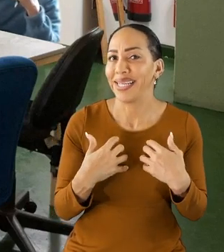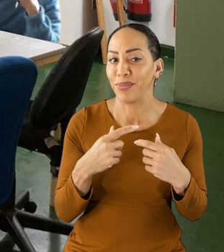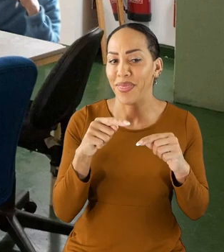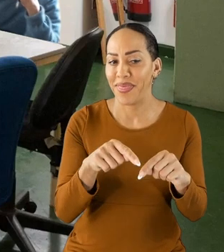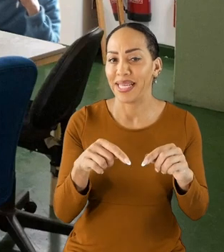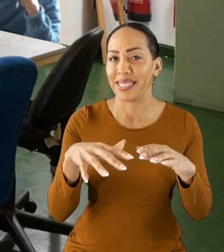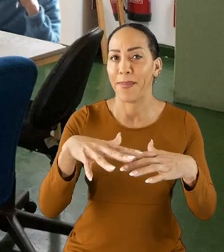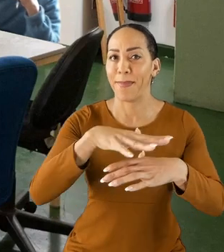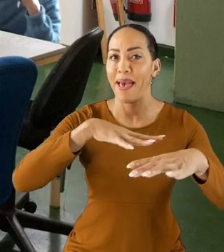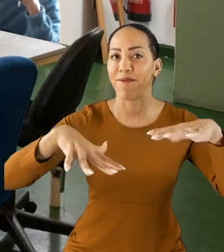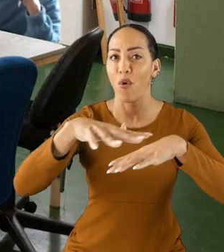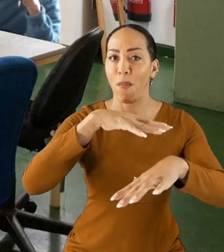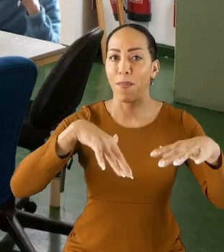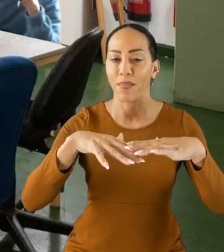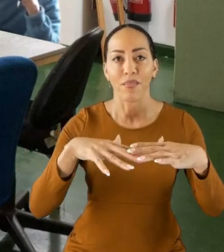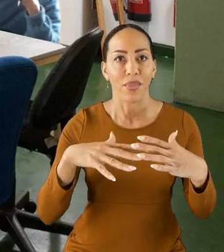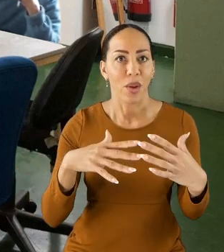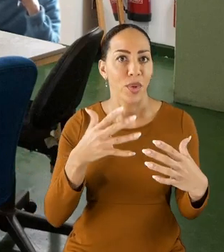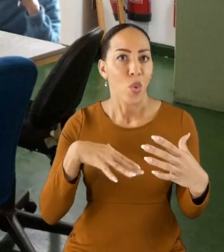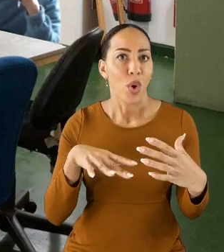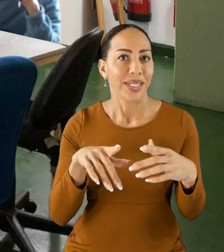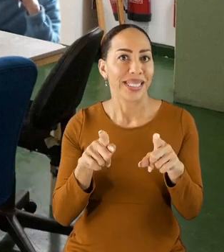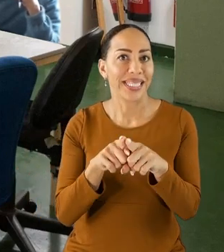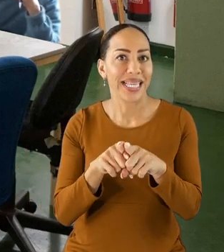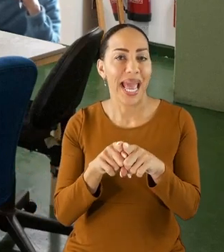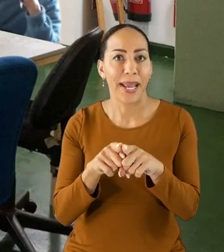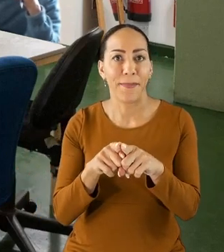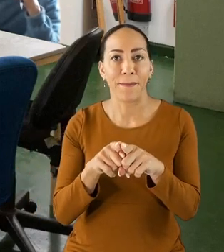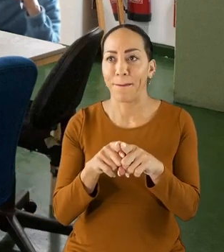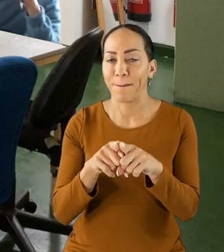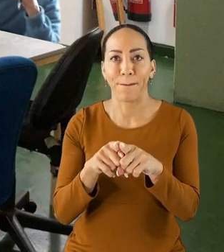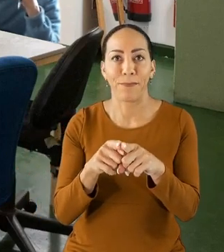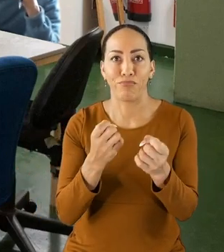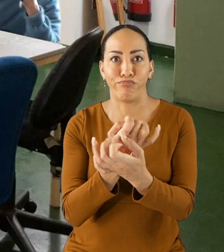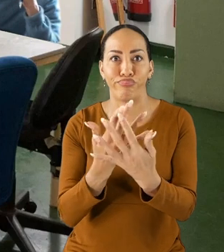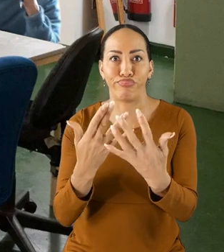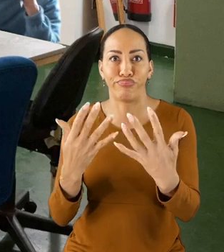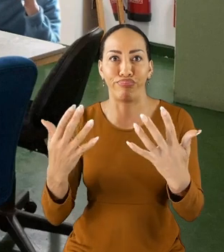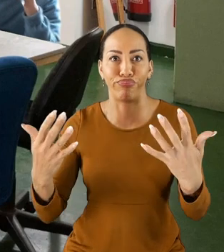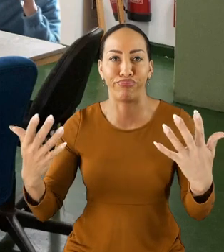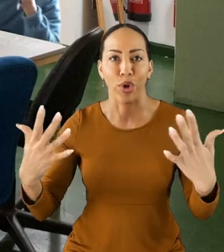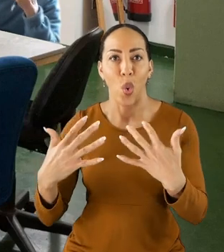as well. So I'm really excited about what we can do with that and this platform and how we reach an audience like you have, which is